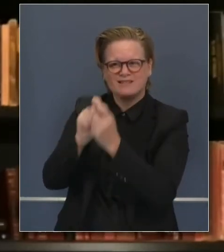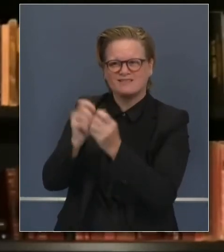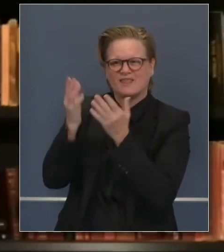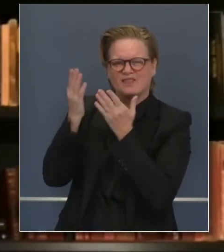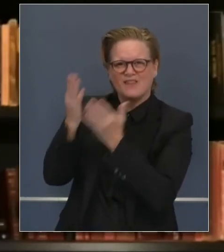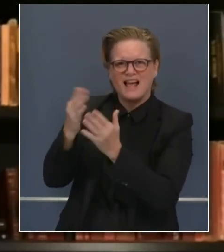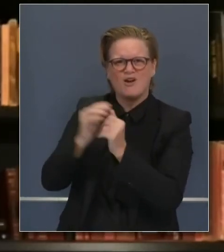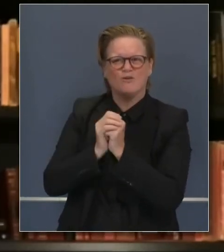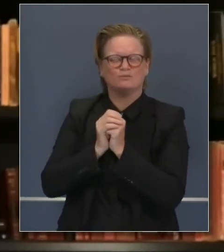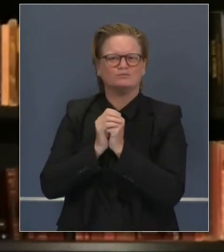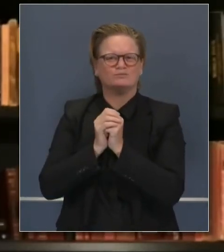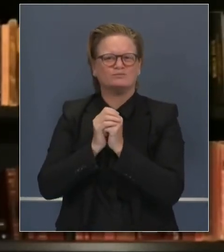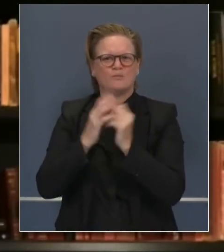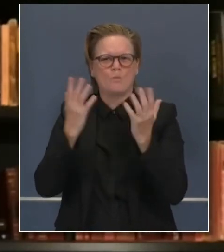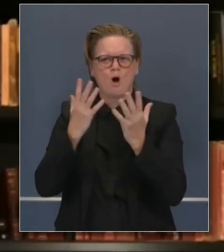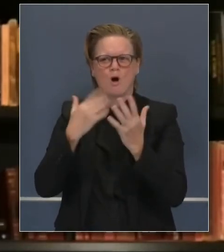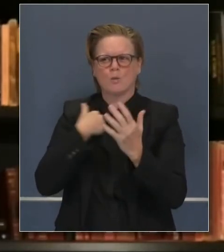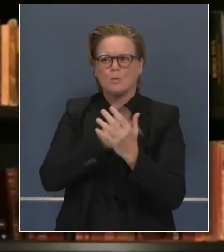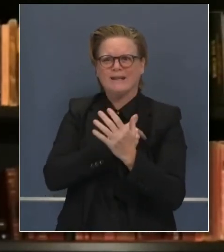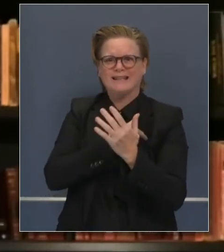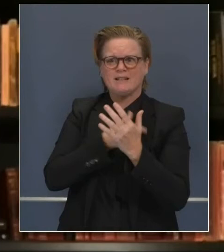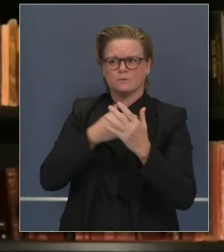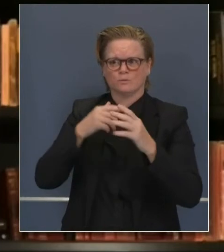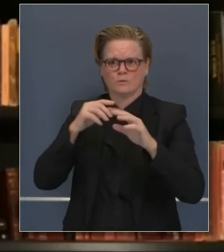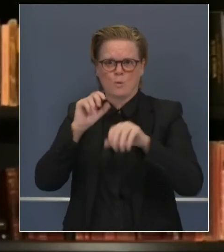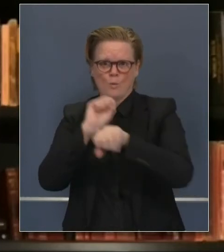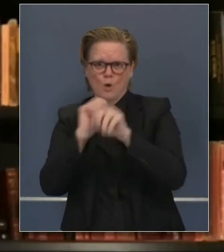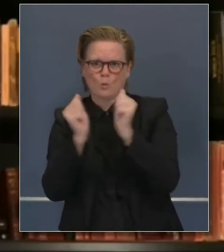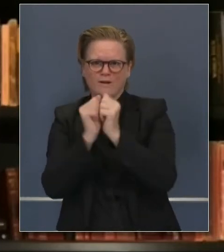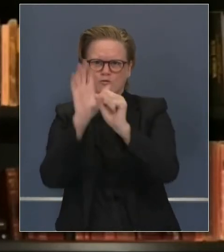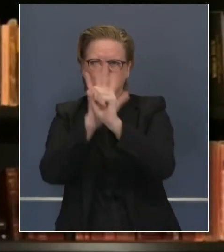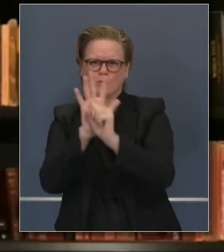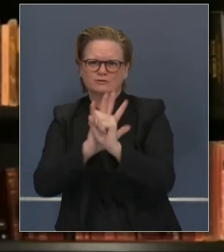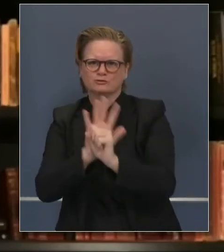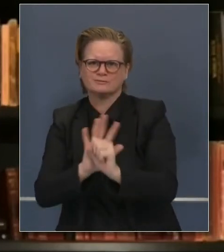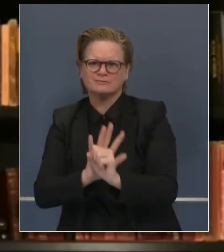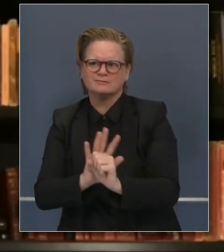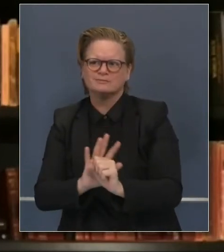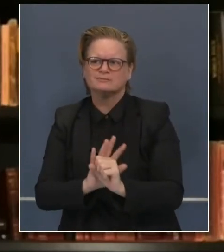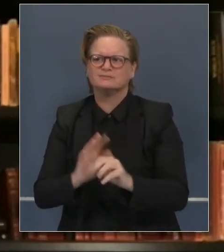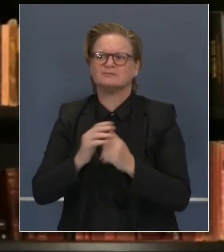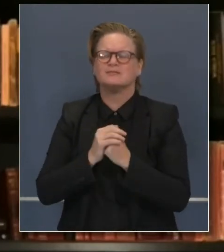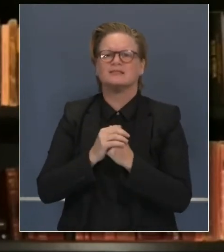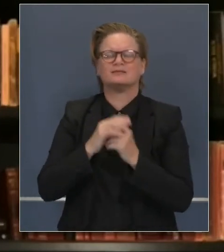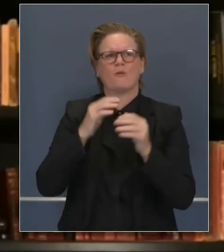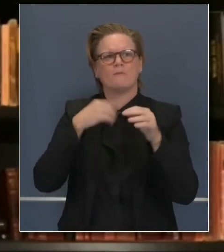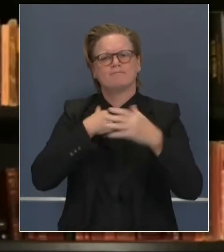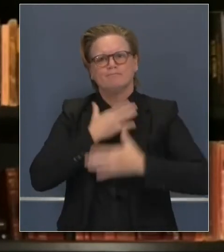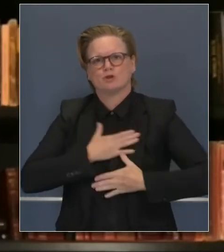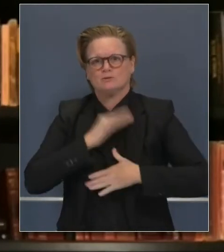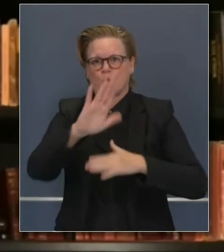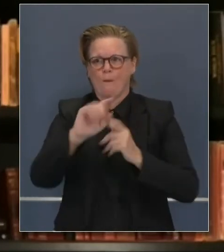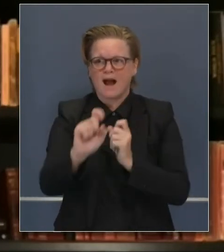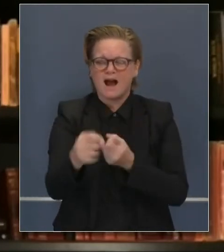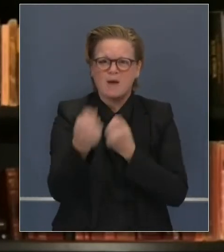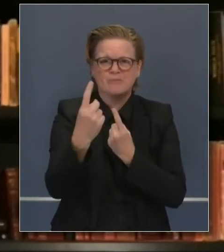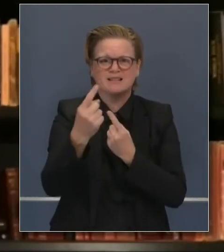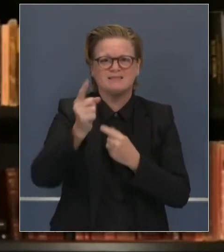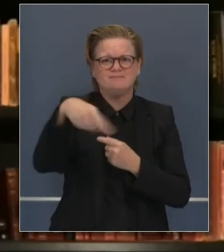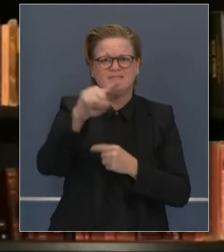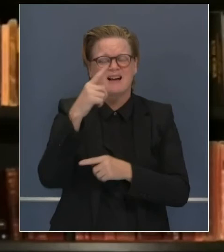again, deep respect, deep empathy for all Californians, this very challenging and critical